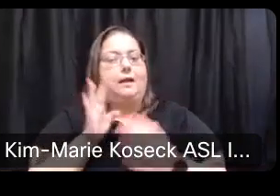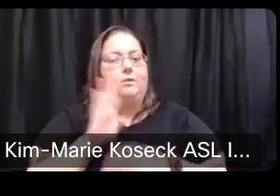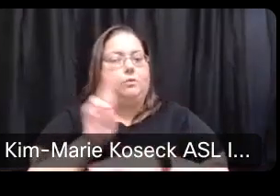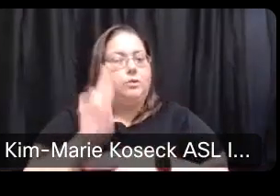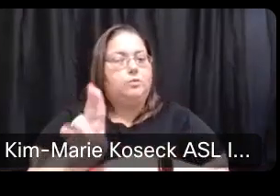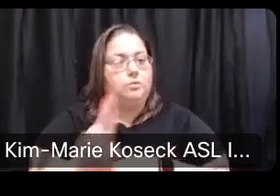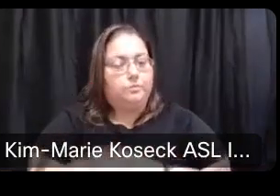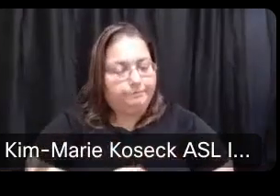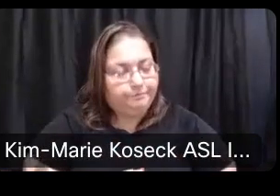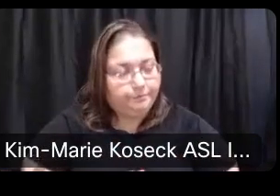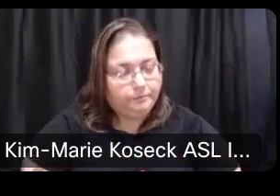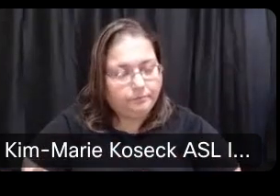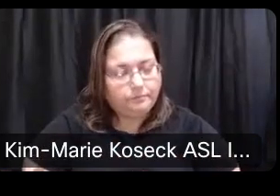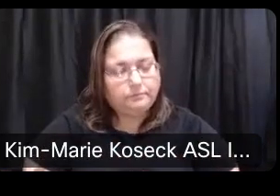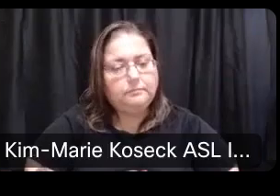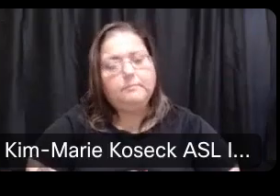Next slide.